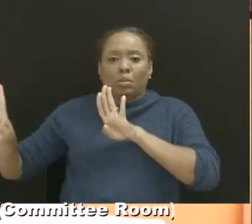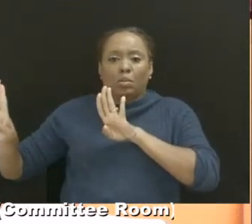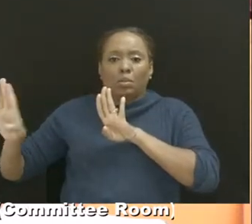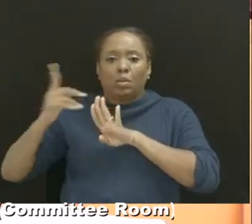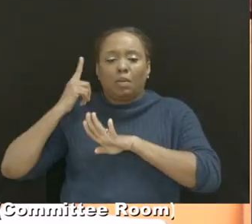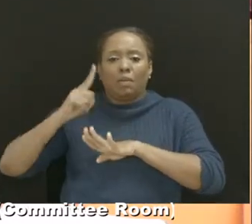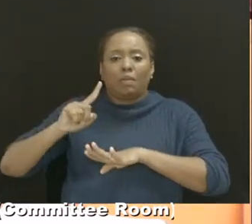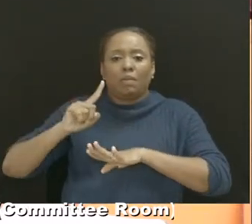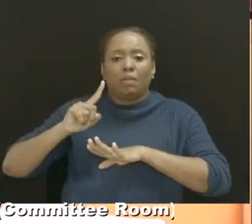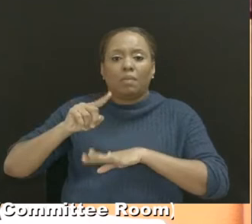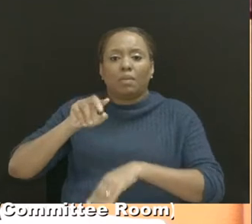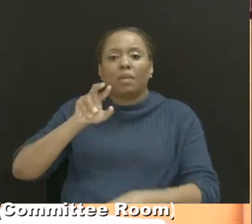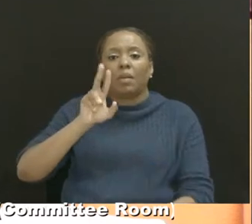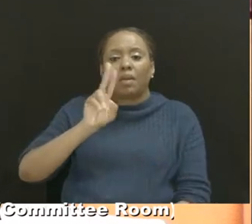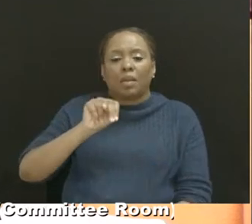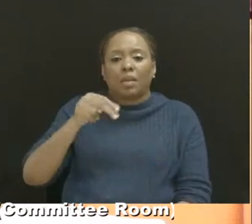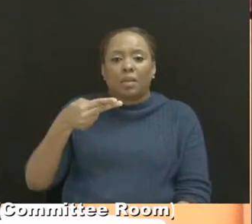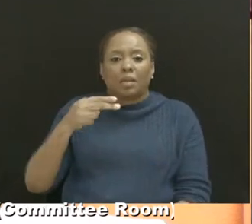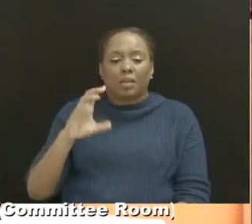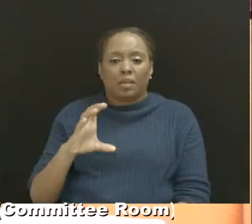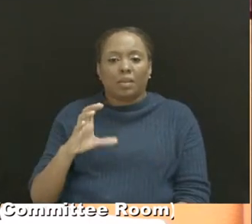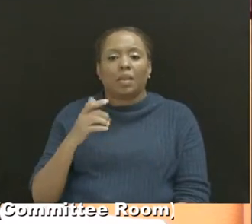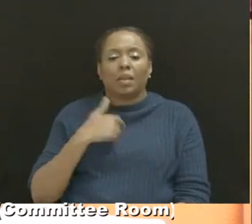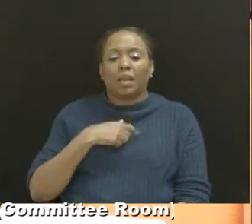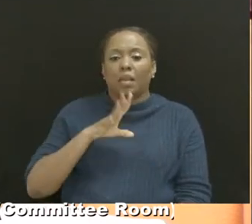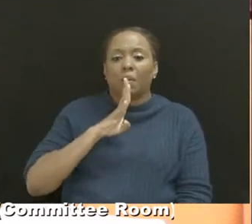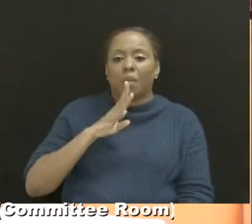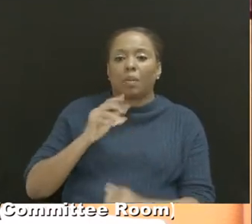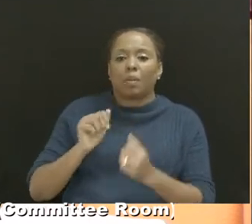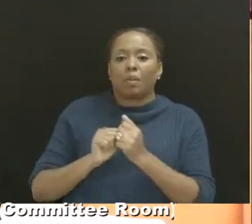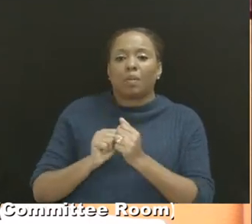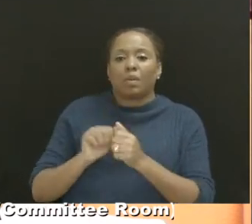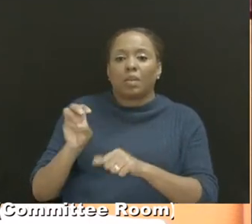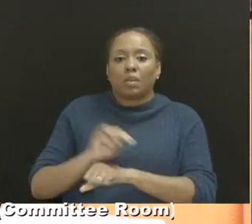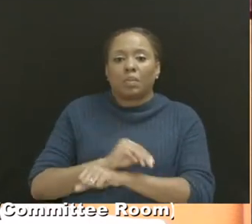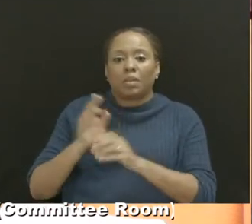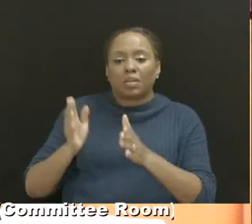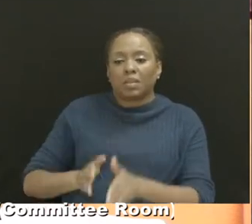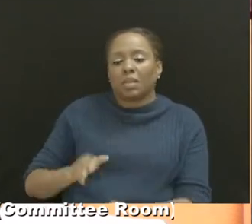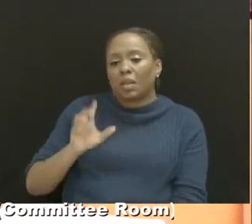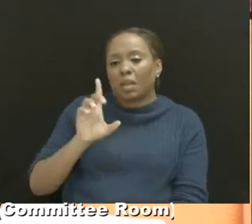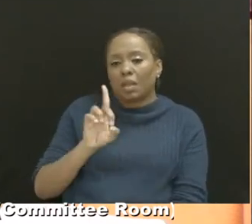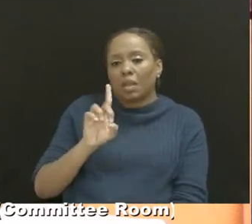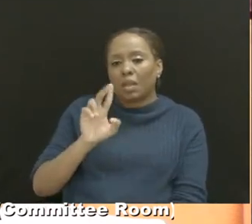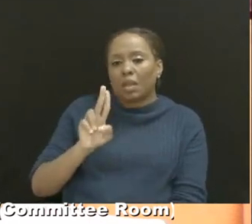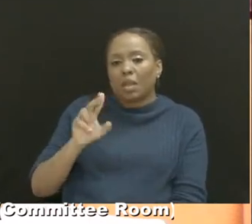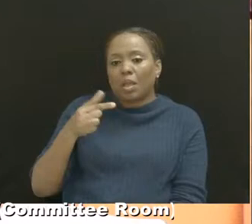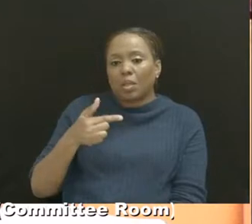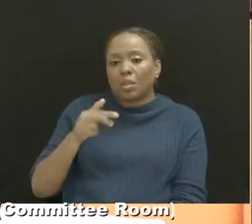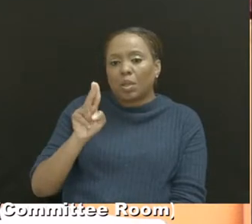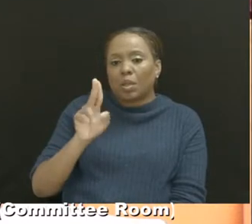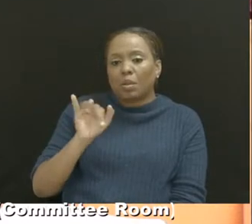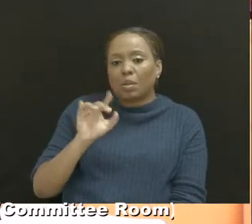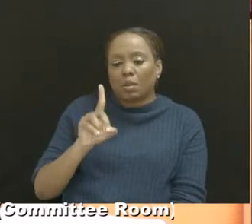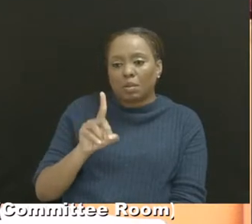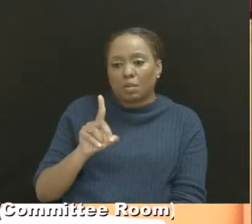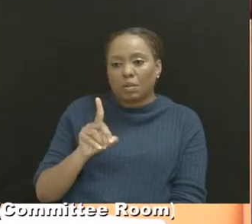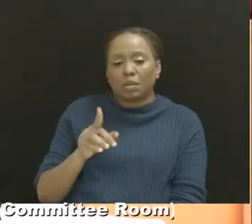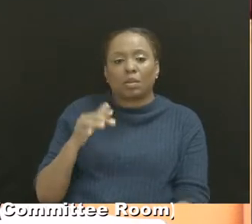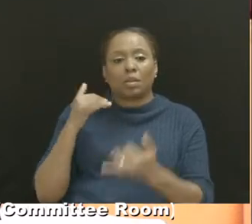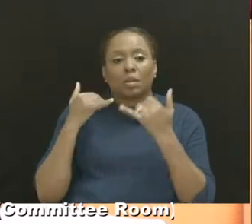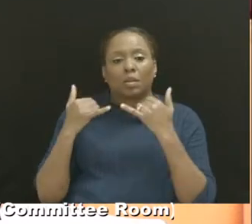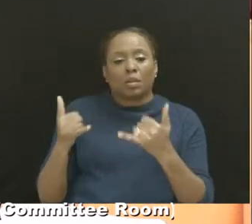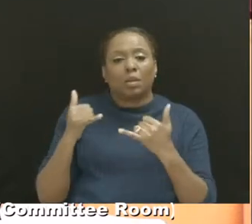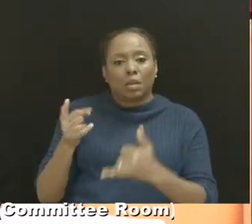the National Housing Corporation. And I would have spoken to Minister Duguid already about it, because to your point, we are now seeking